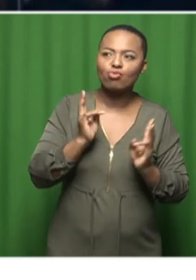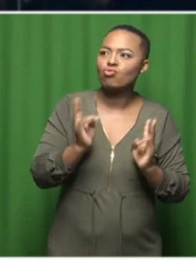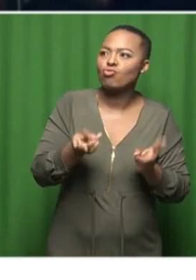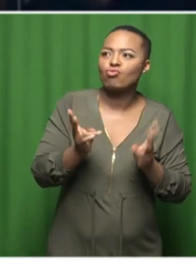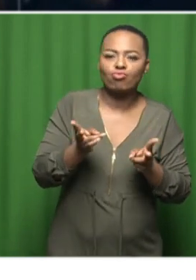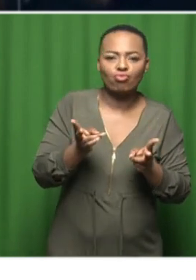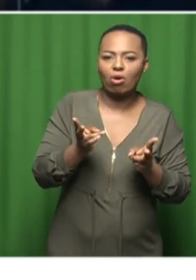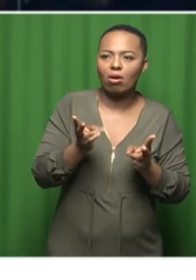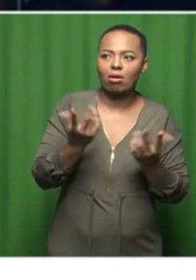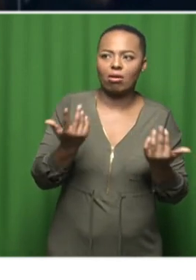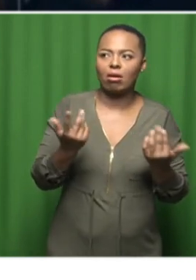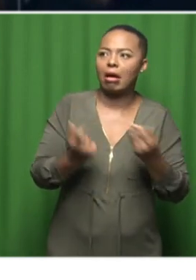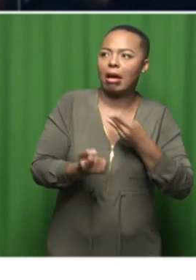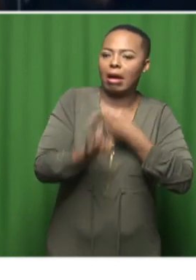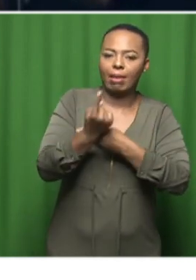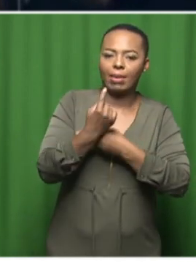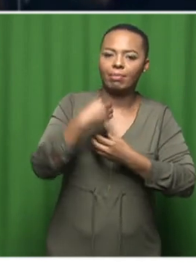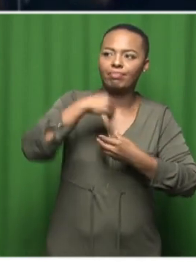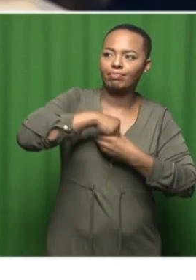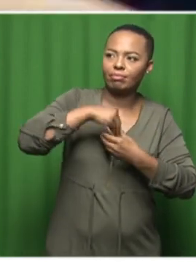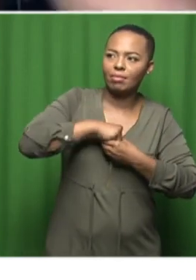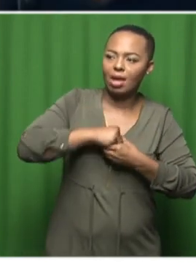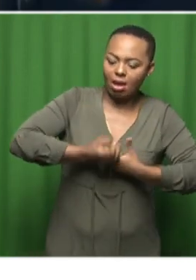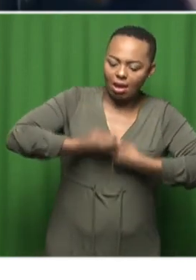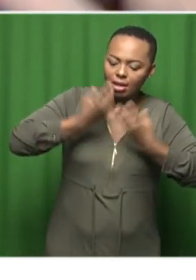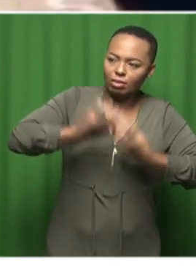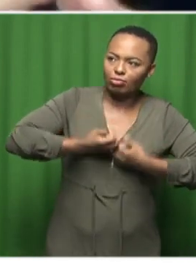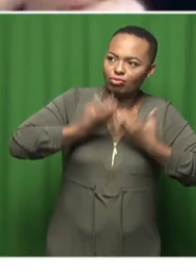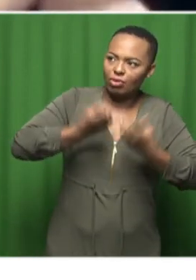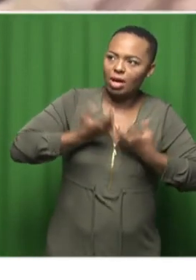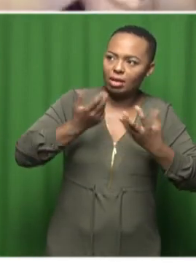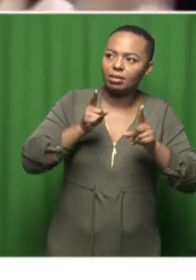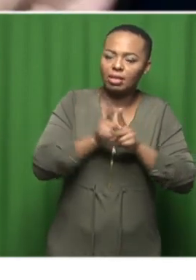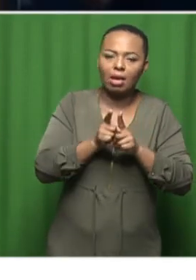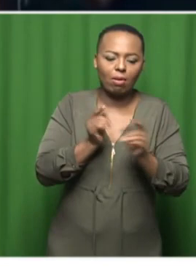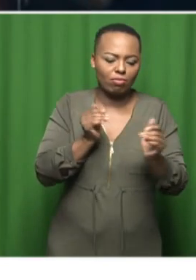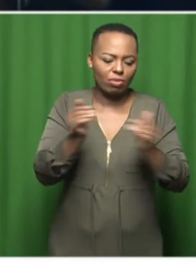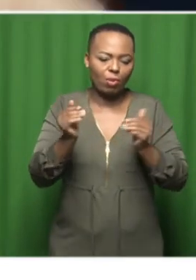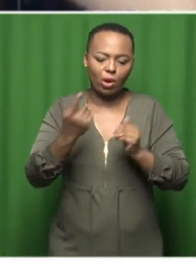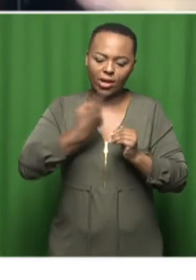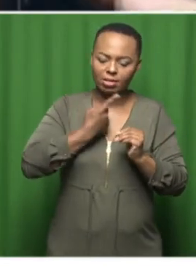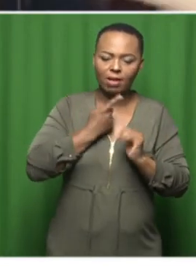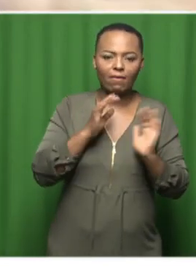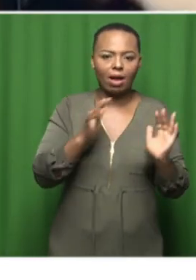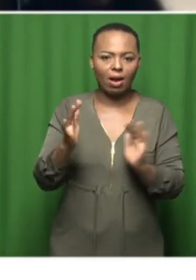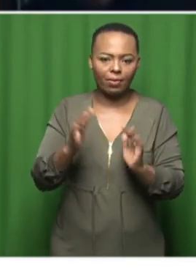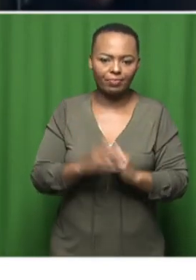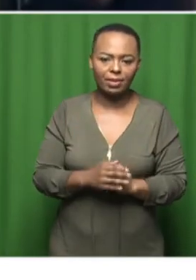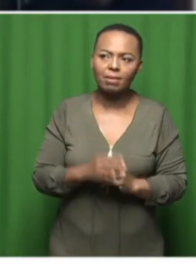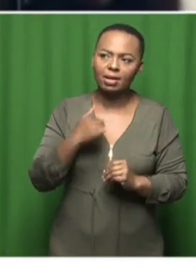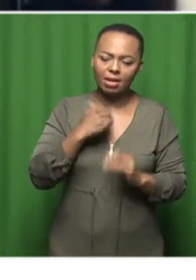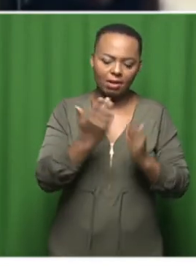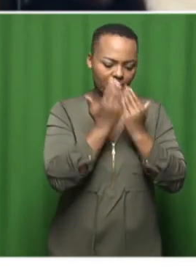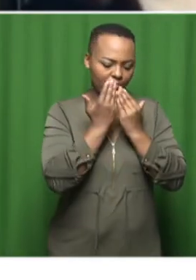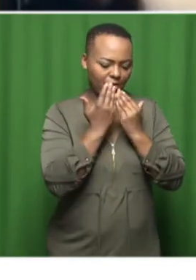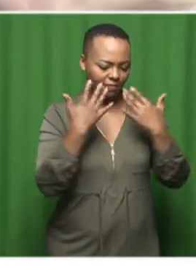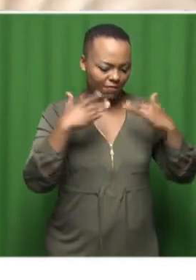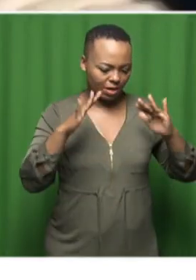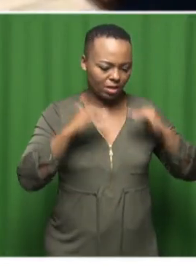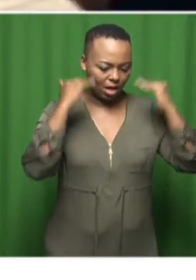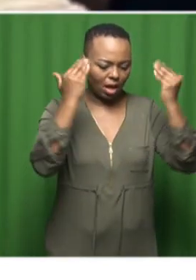part of how you express yourself and how you choose to conduct yourself. So after high school, I thought studying architecture at